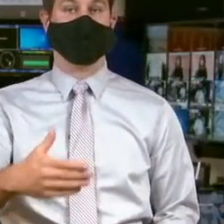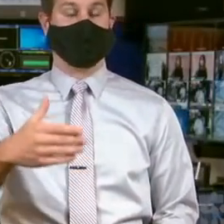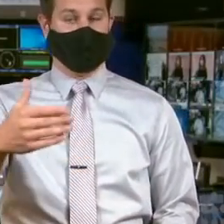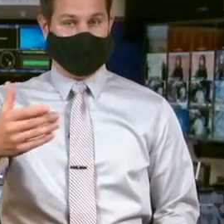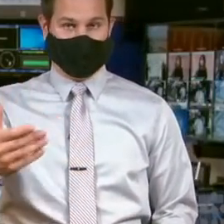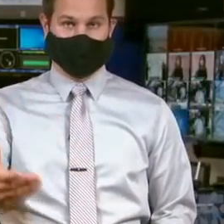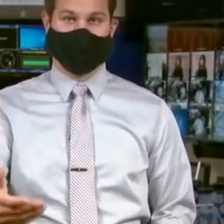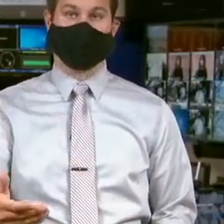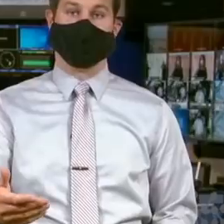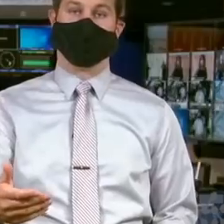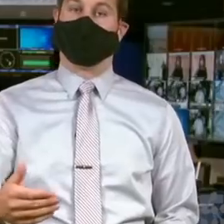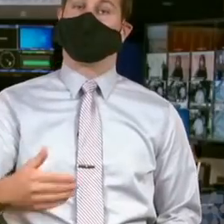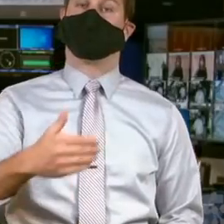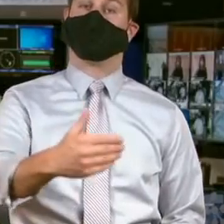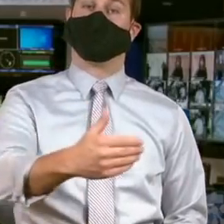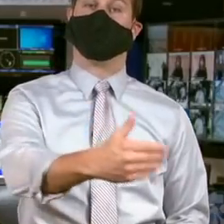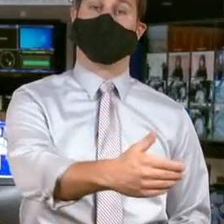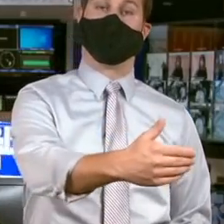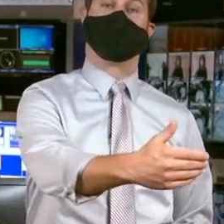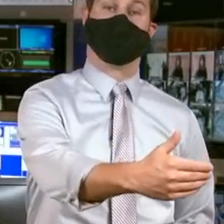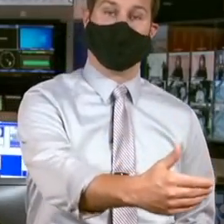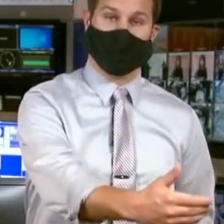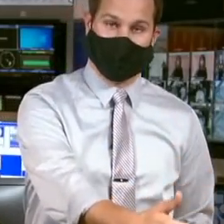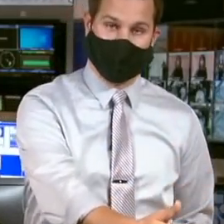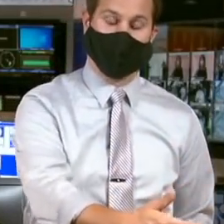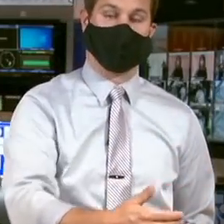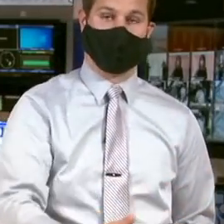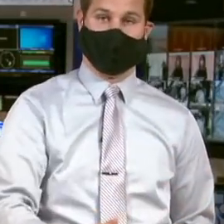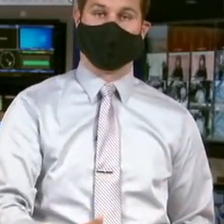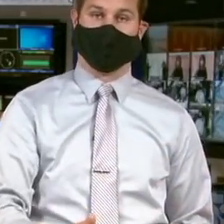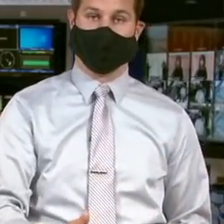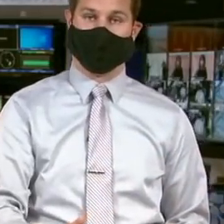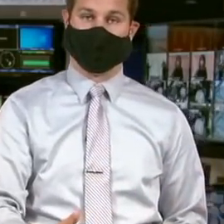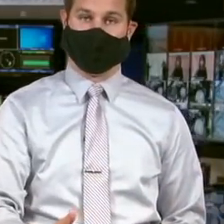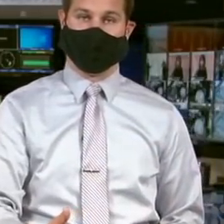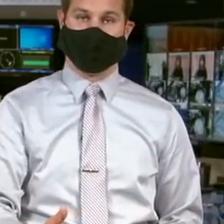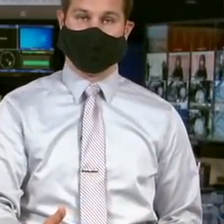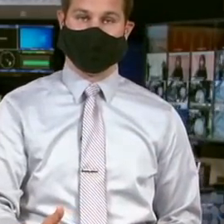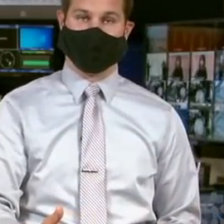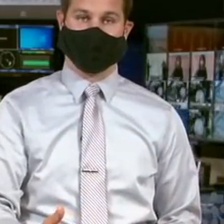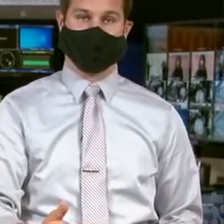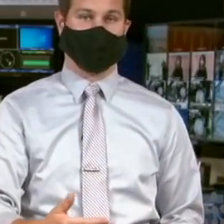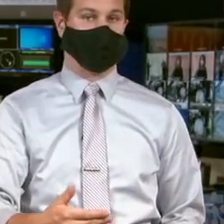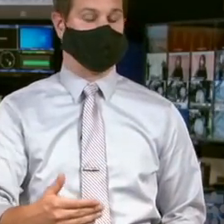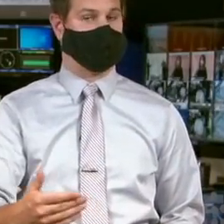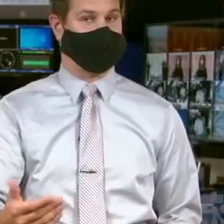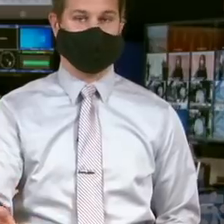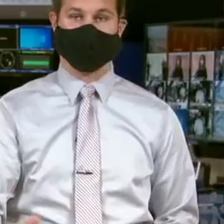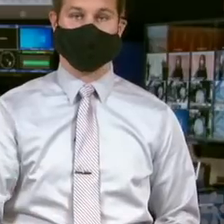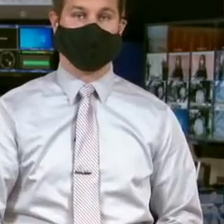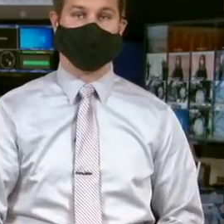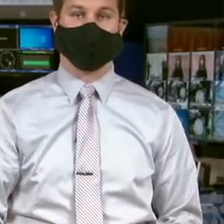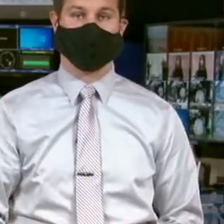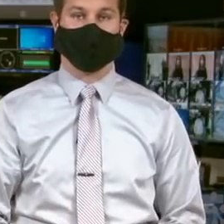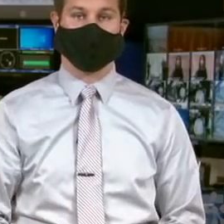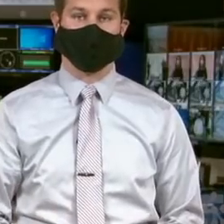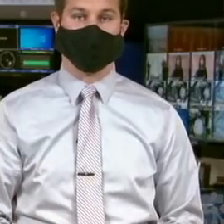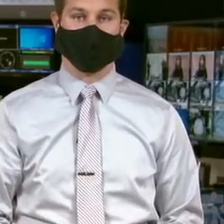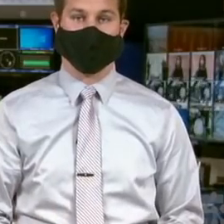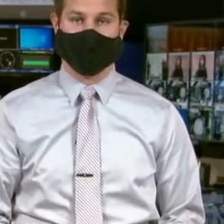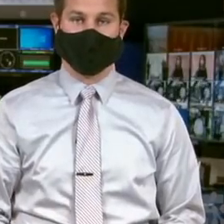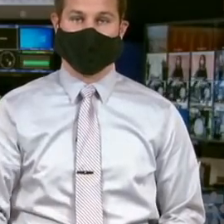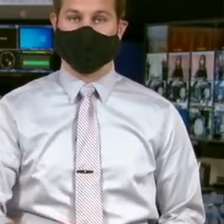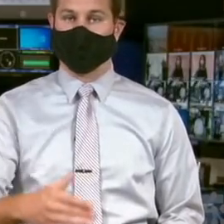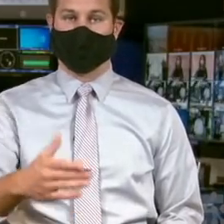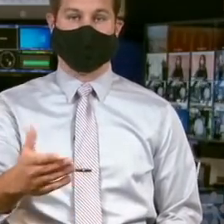said, unfortunately, we've lost so many more people today to COVID-19. Something the governor said he's been serious about, says